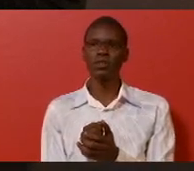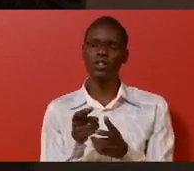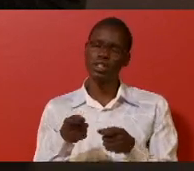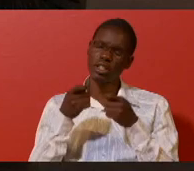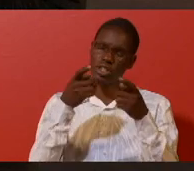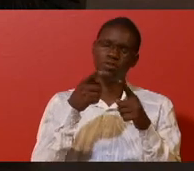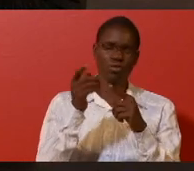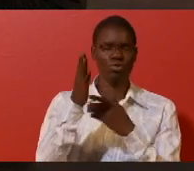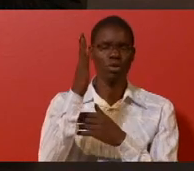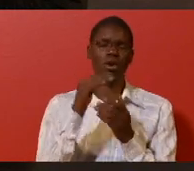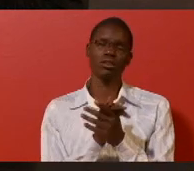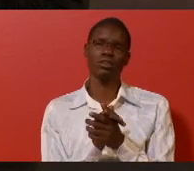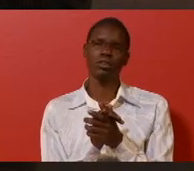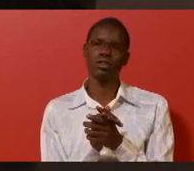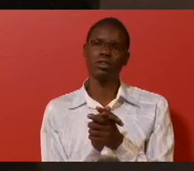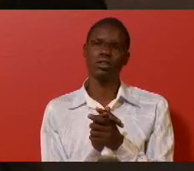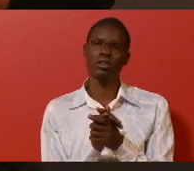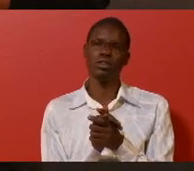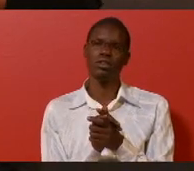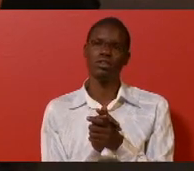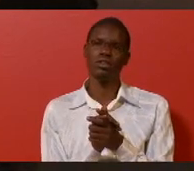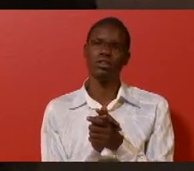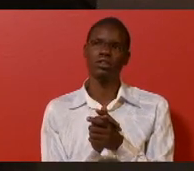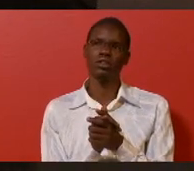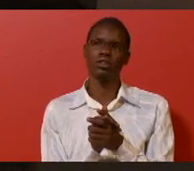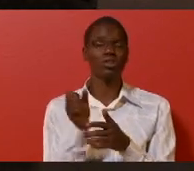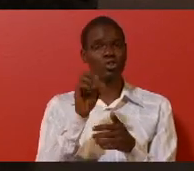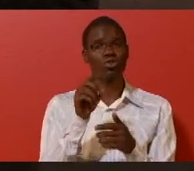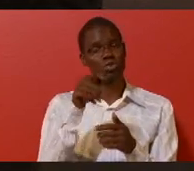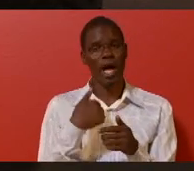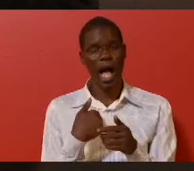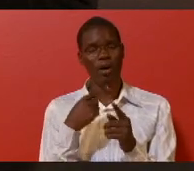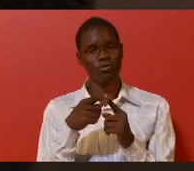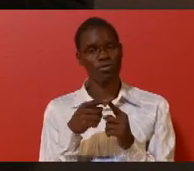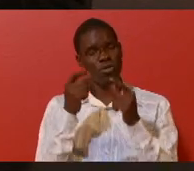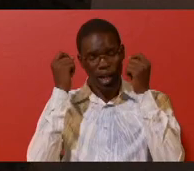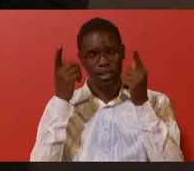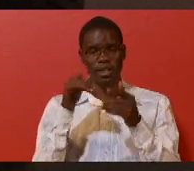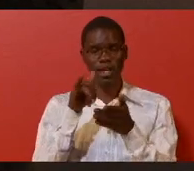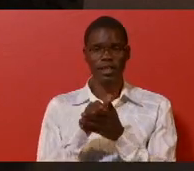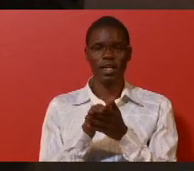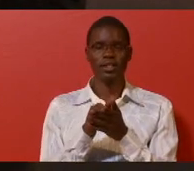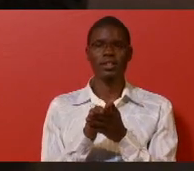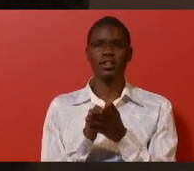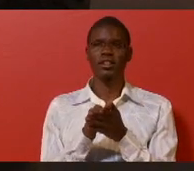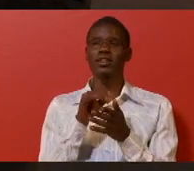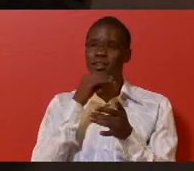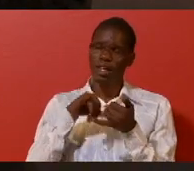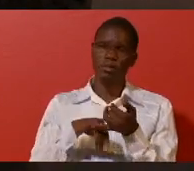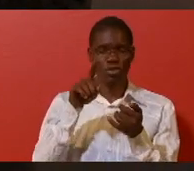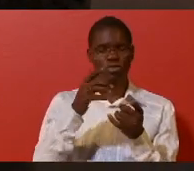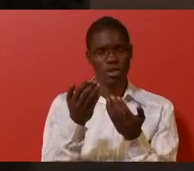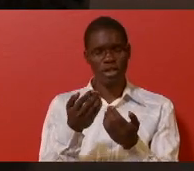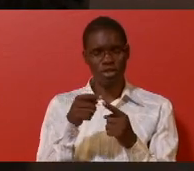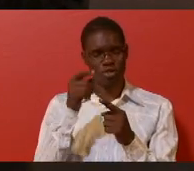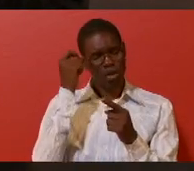know, I mean, did you get that? Yeah. So you have to understand that as well. And husbands, you need to understand that your wives